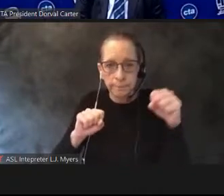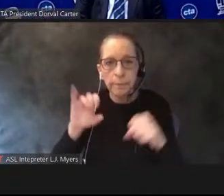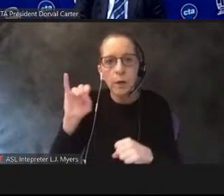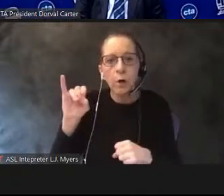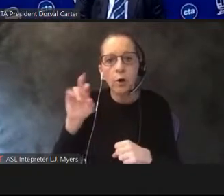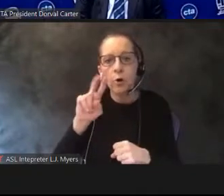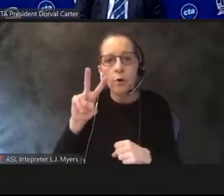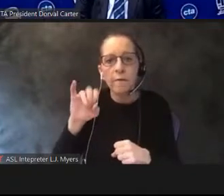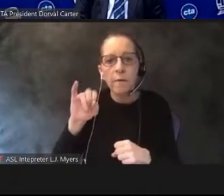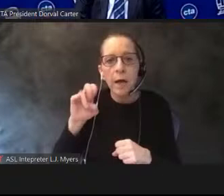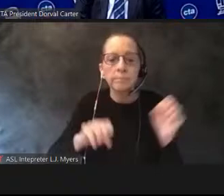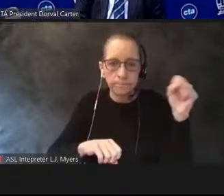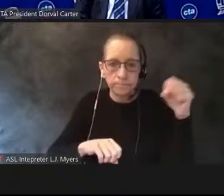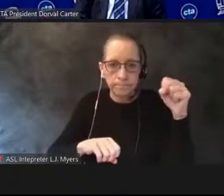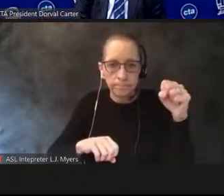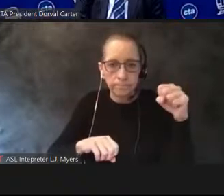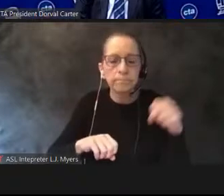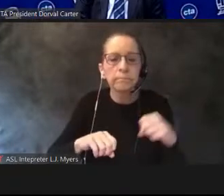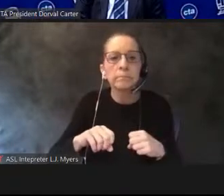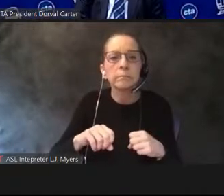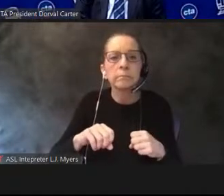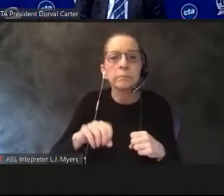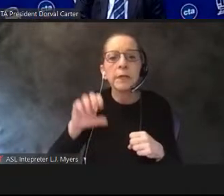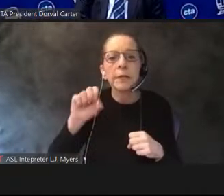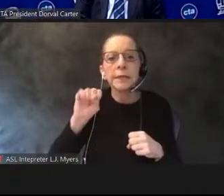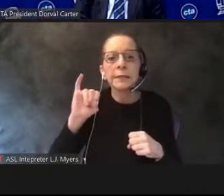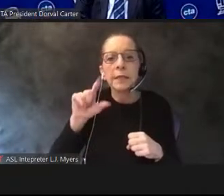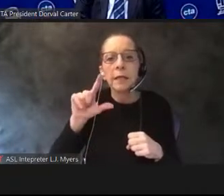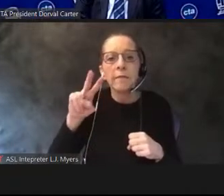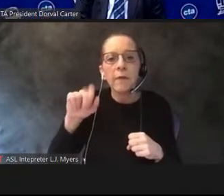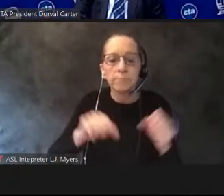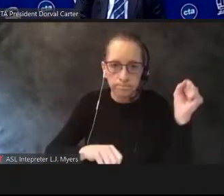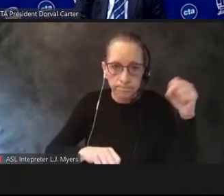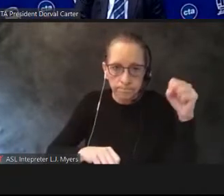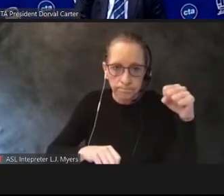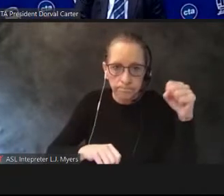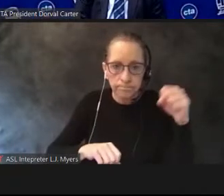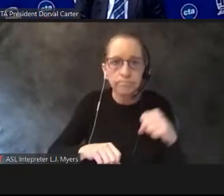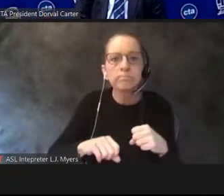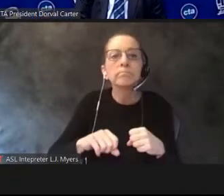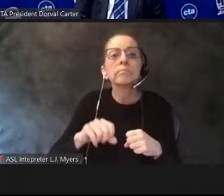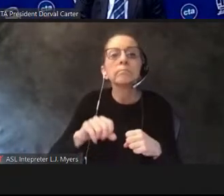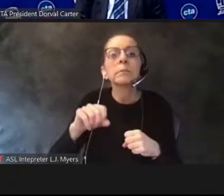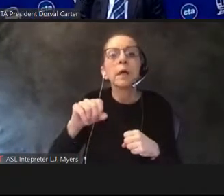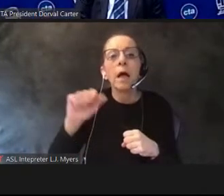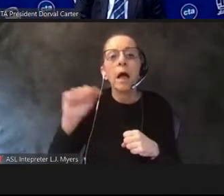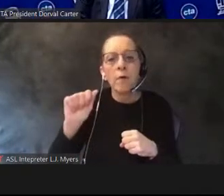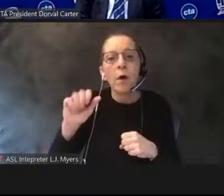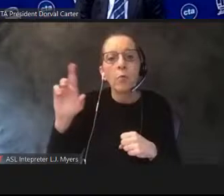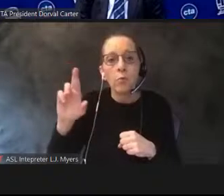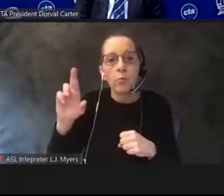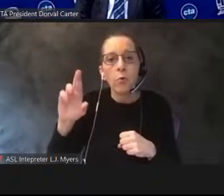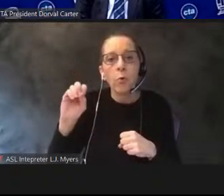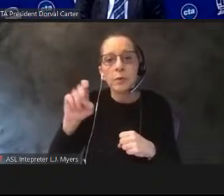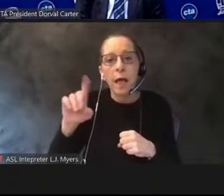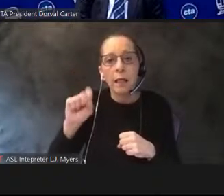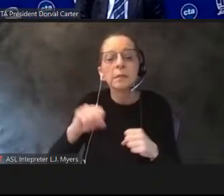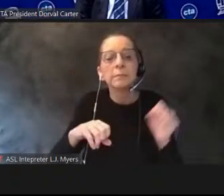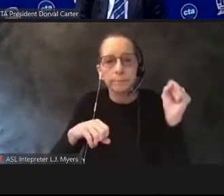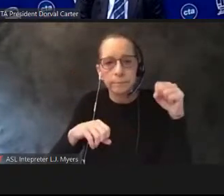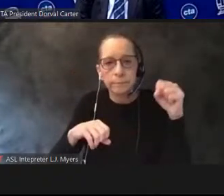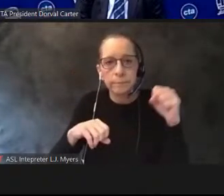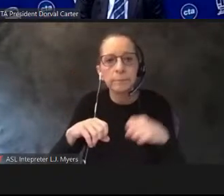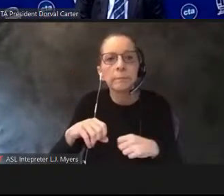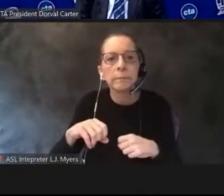Irvine? Yes. Director Silva? Yes. Chairman Alva Rosales? Yes. Motion to